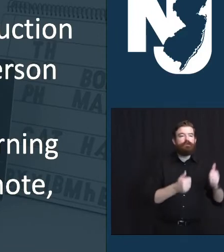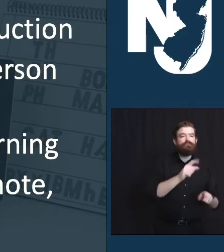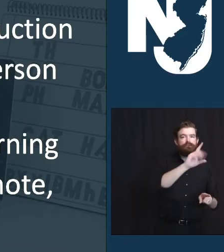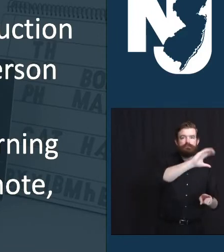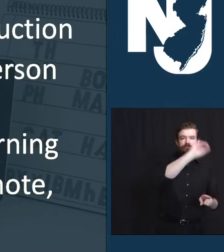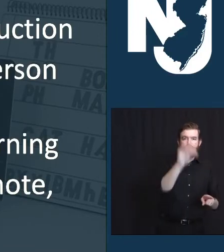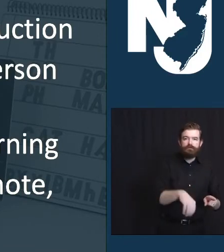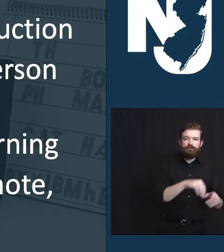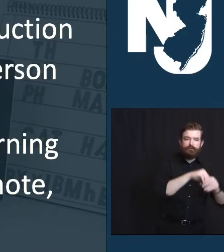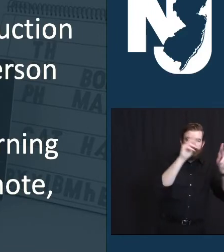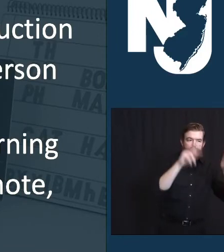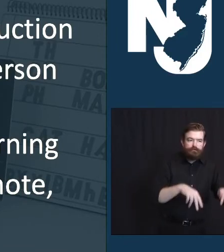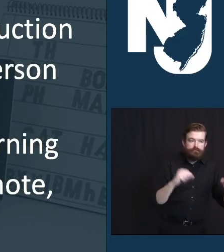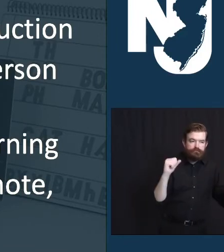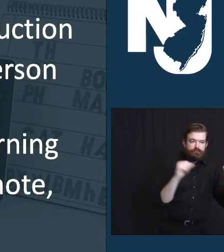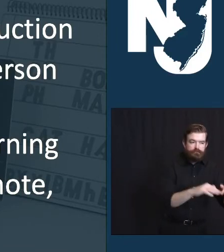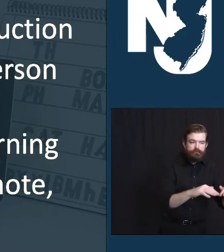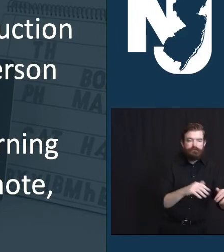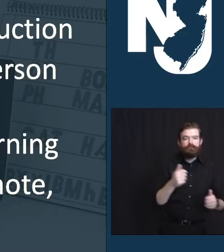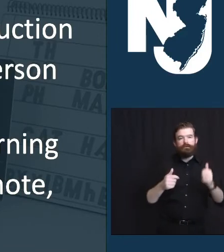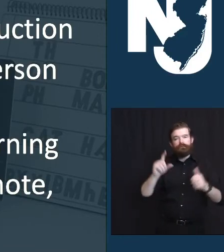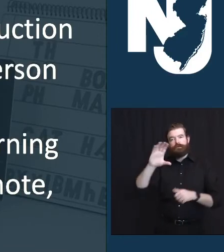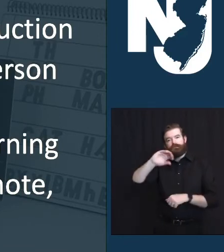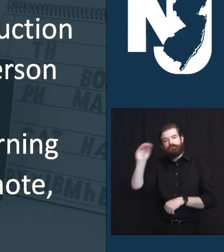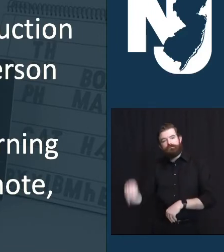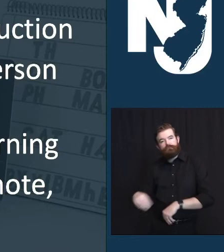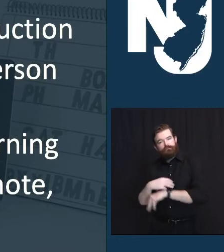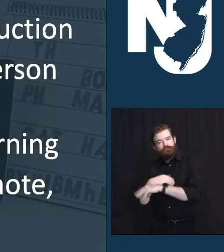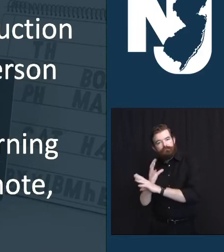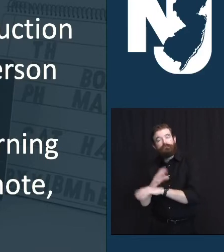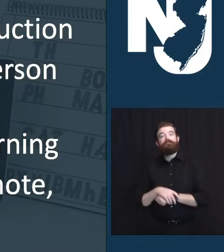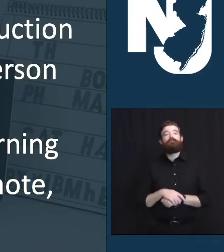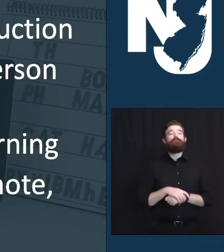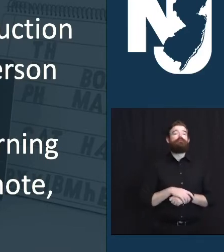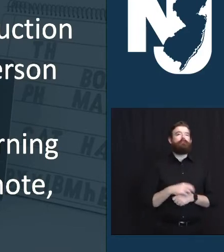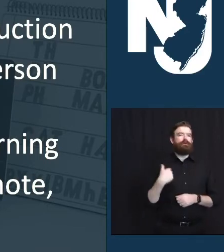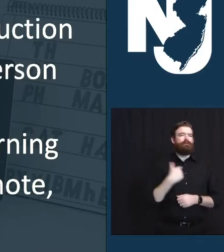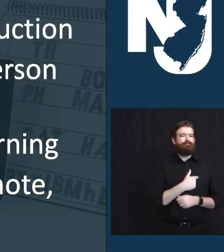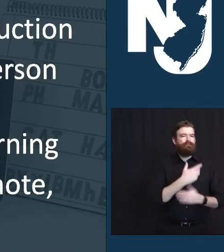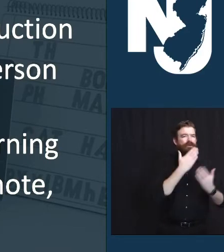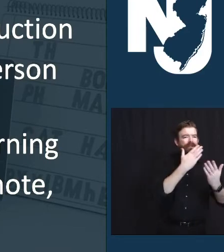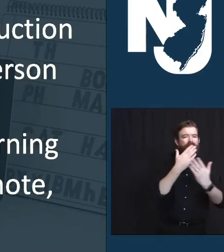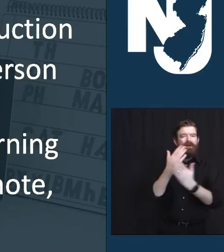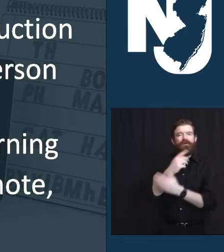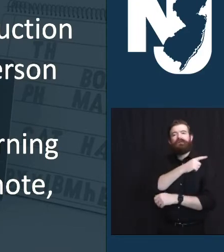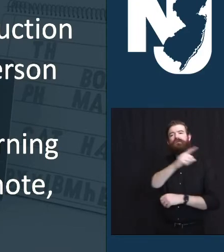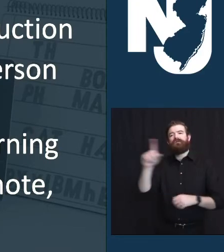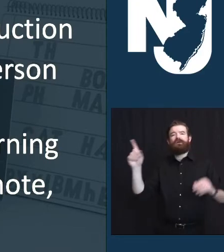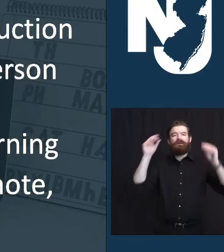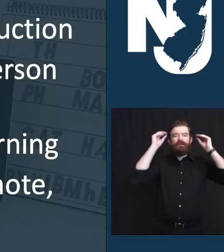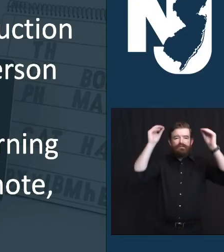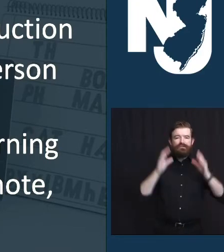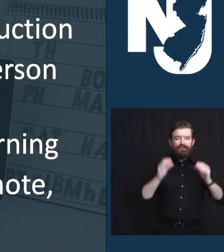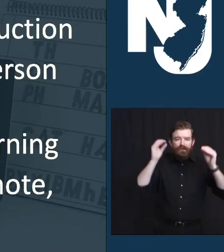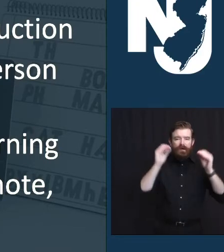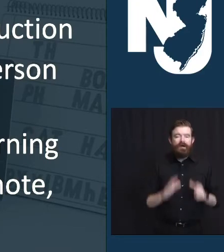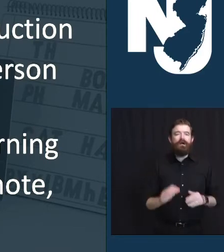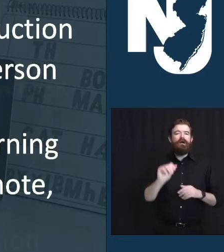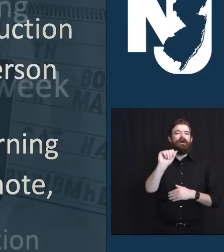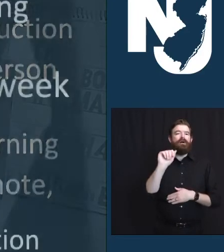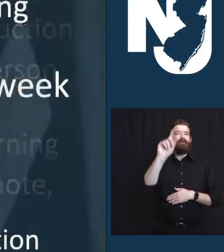our administrators, educators, parents, and students for continuing to work together given the incredibly challenging and stressful